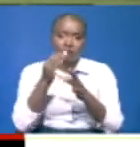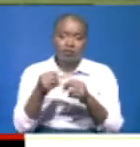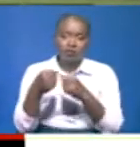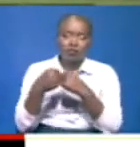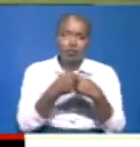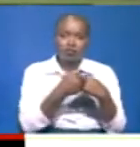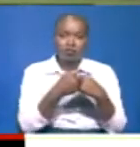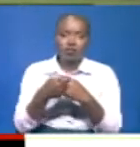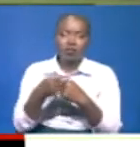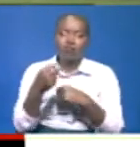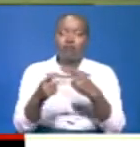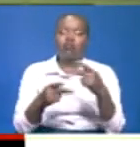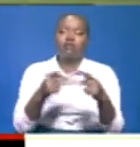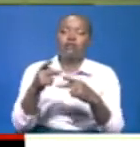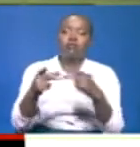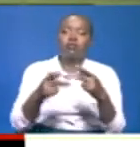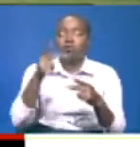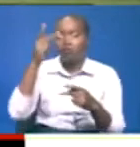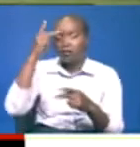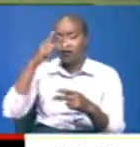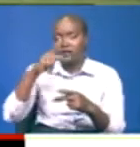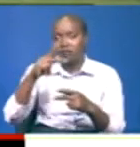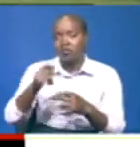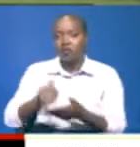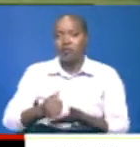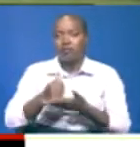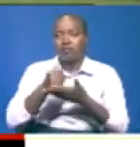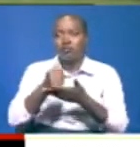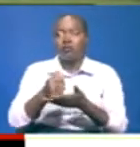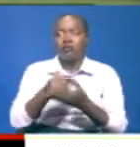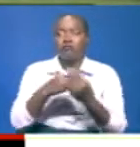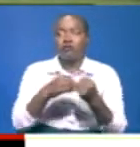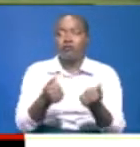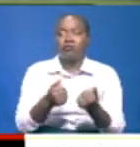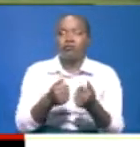with progressive policies that will help in addressing the gaps in the education sector.